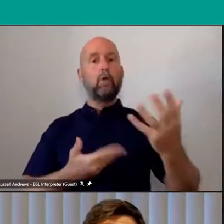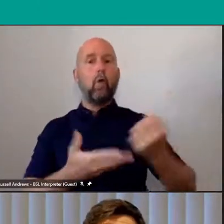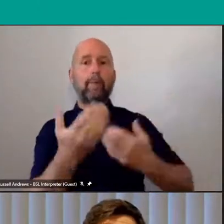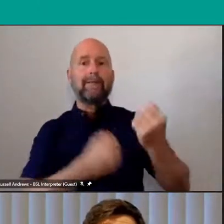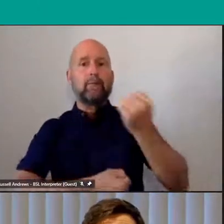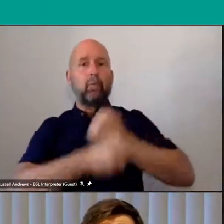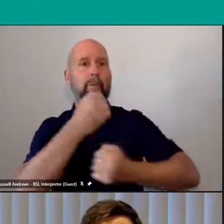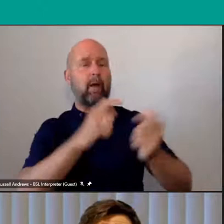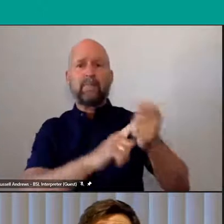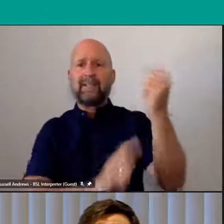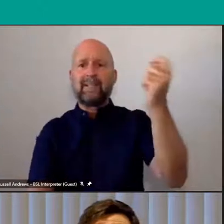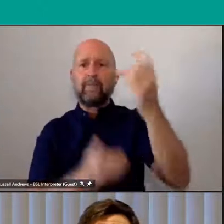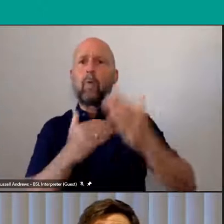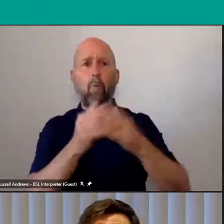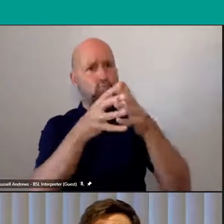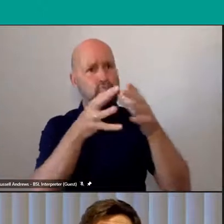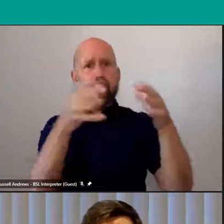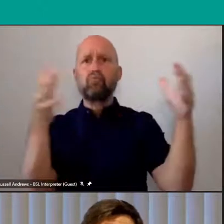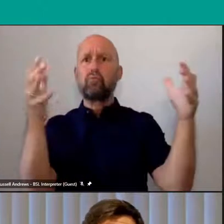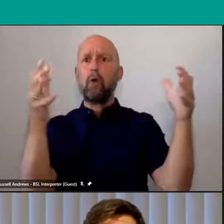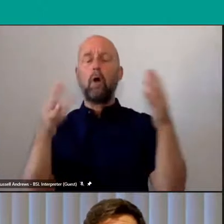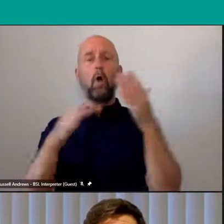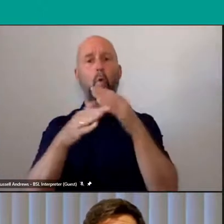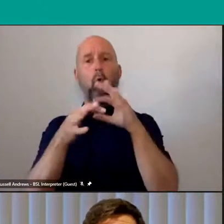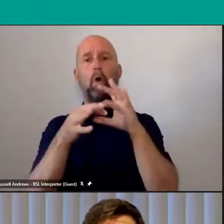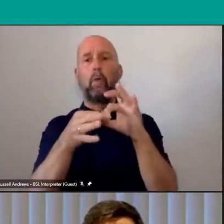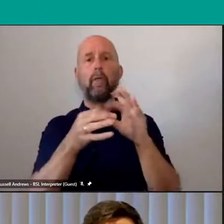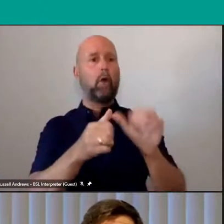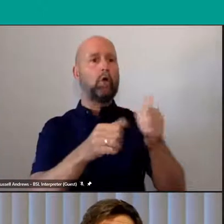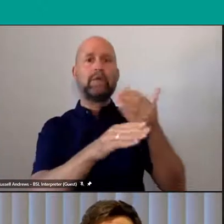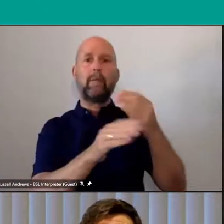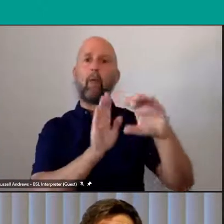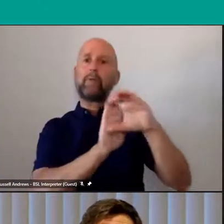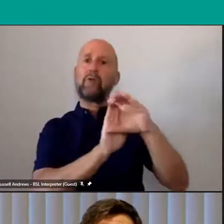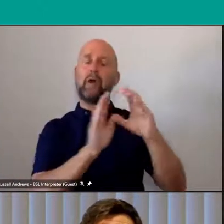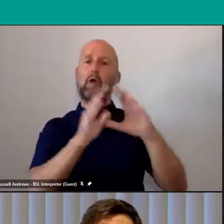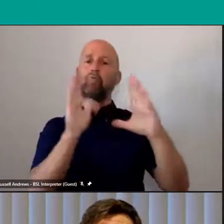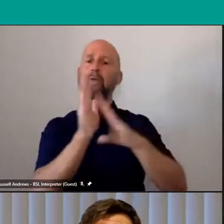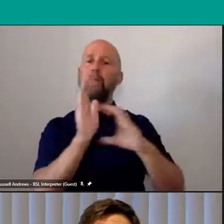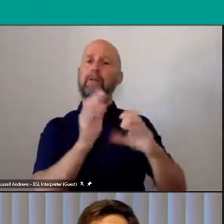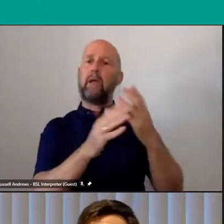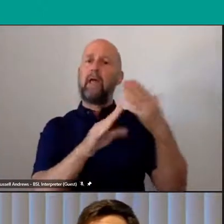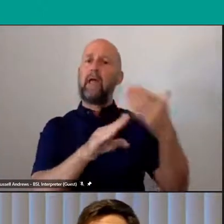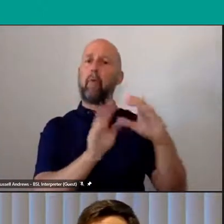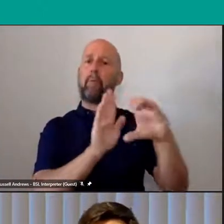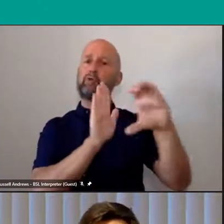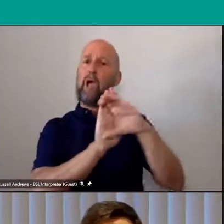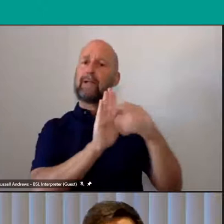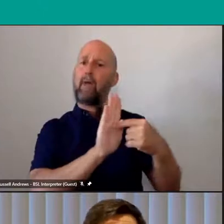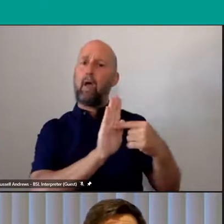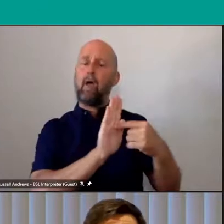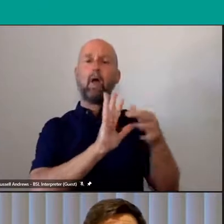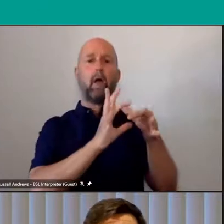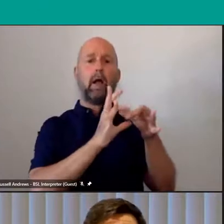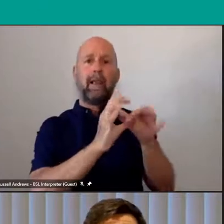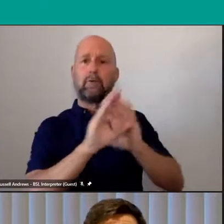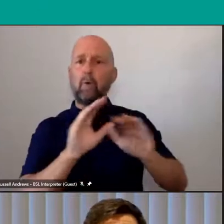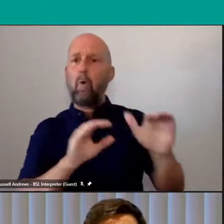successful. So we will link our good employment charter, the Greater Manchester Good Employment Charter, to all public